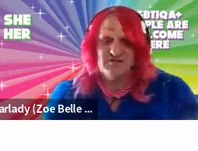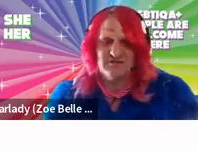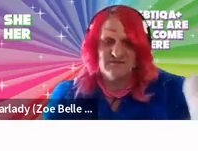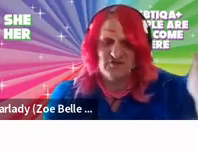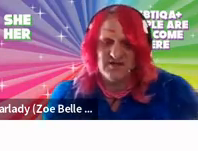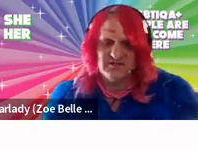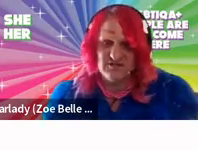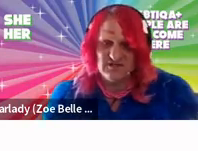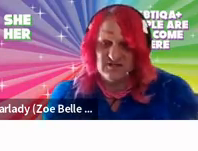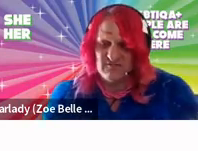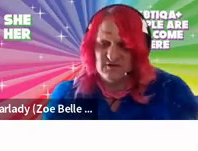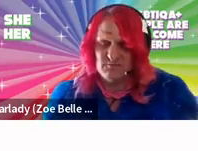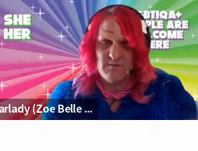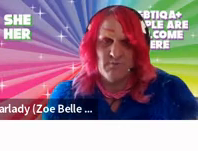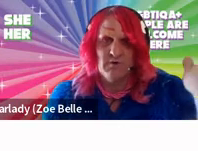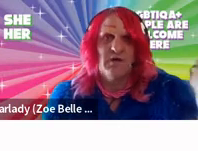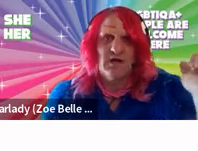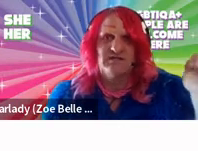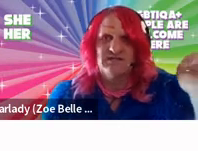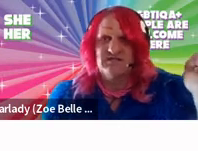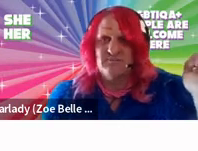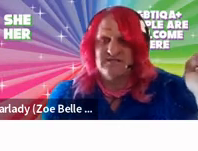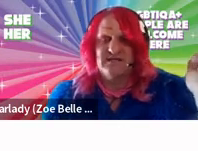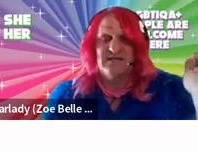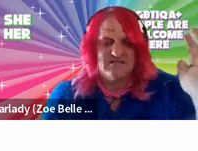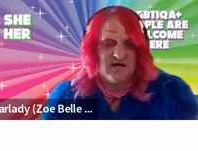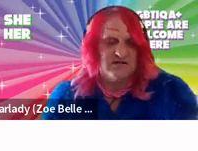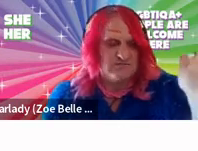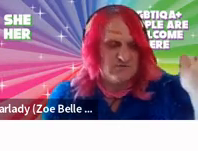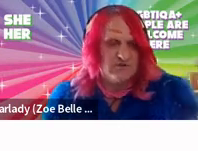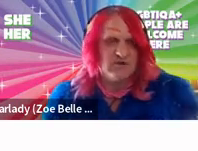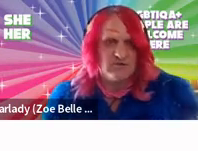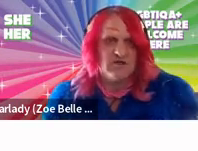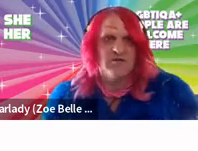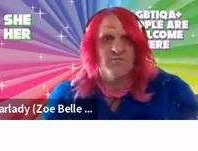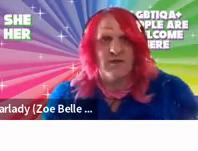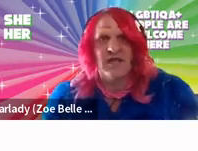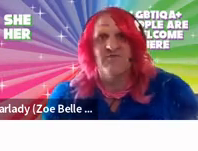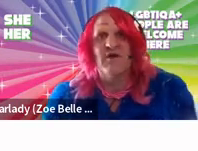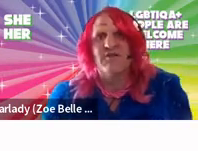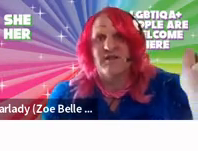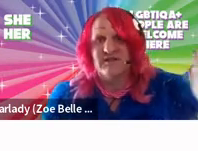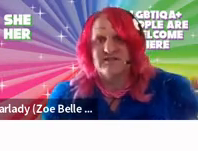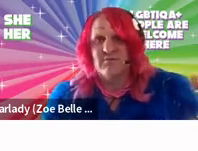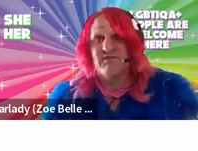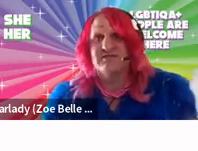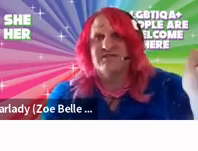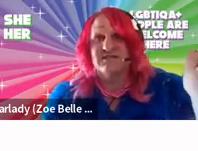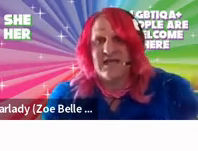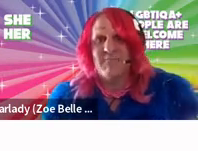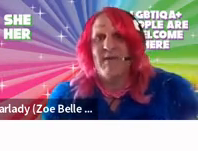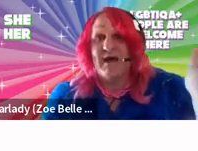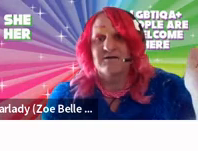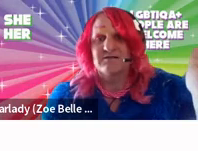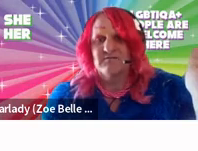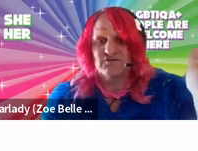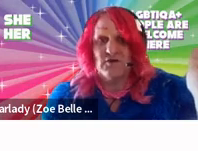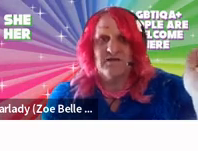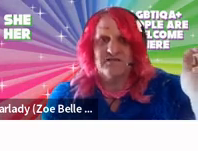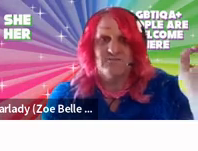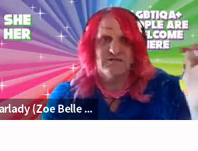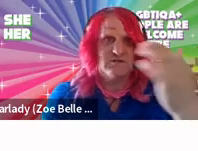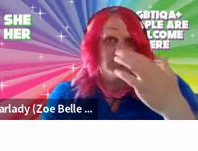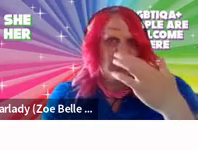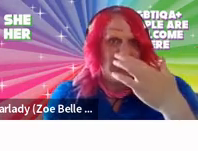the populations of trans and gender diverse people. And ZGBC does really clearly believe that some of this is the impacts